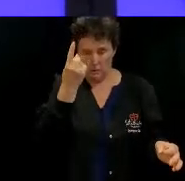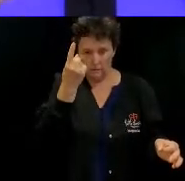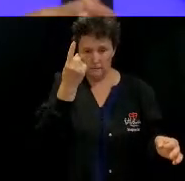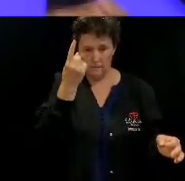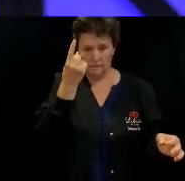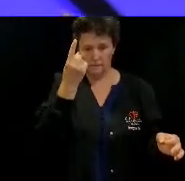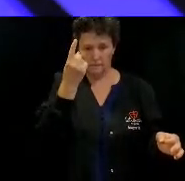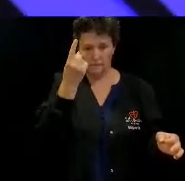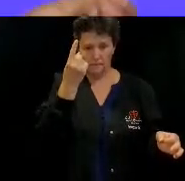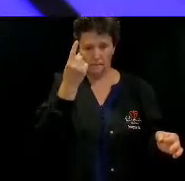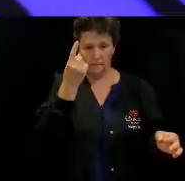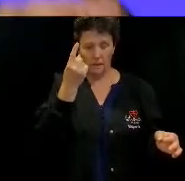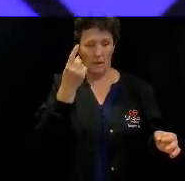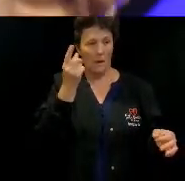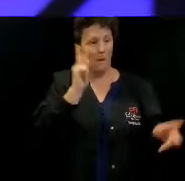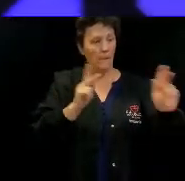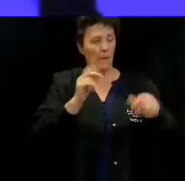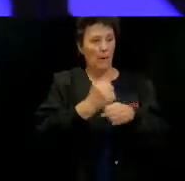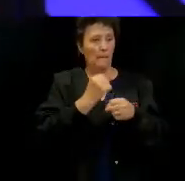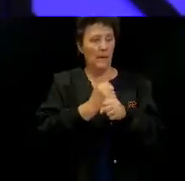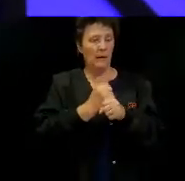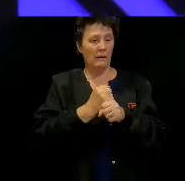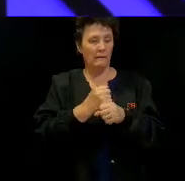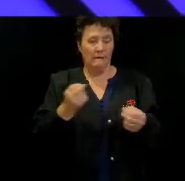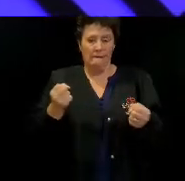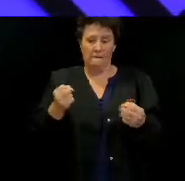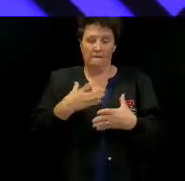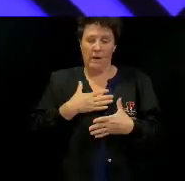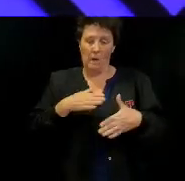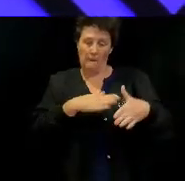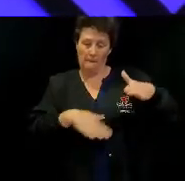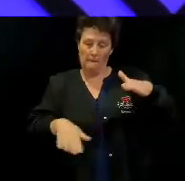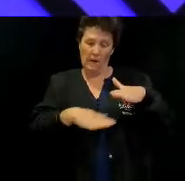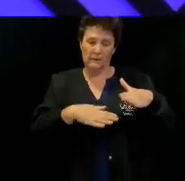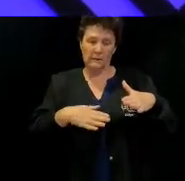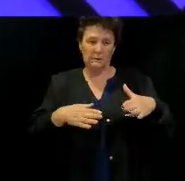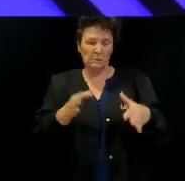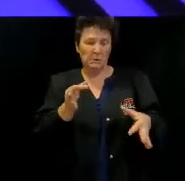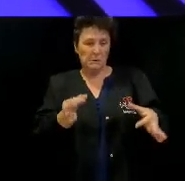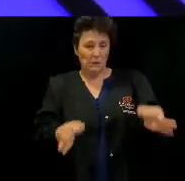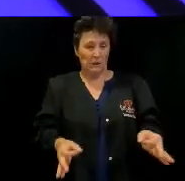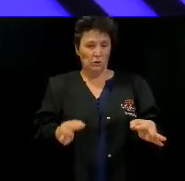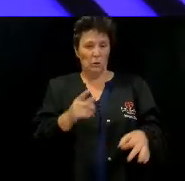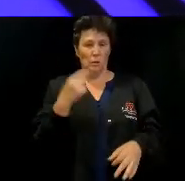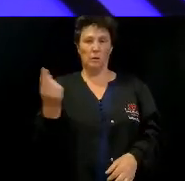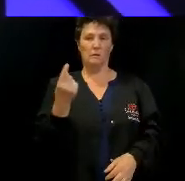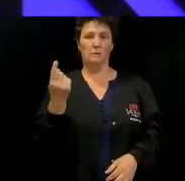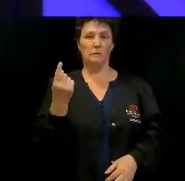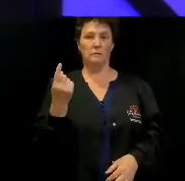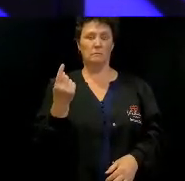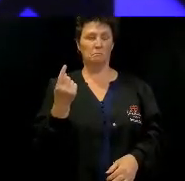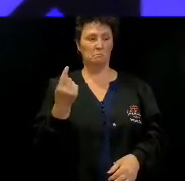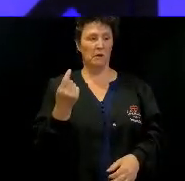People are making fear-based decisions all the time. I mean, we got fear about our kids,